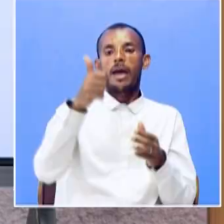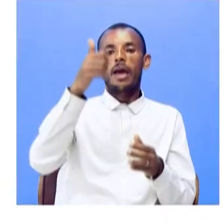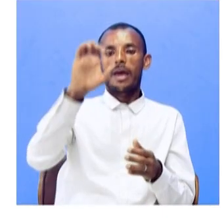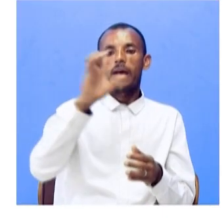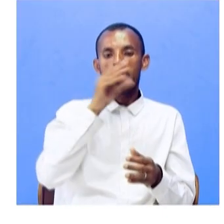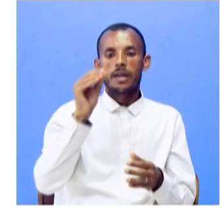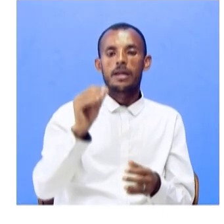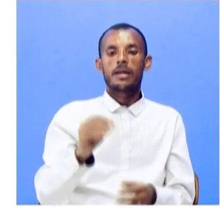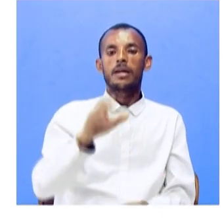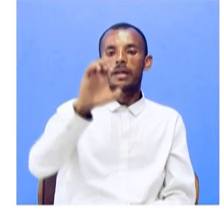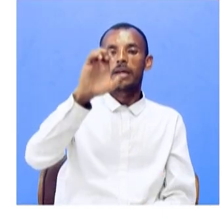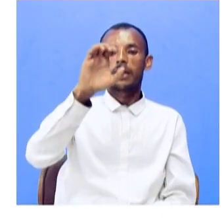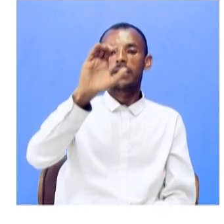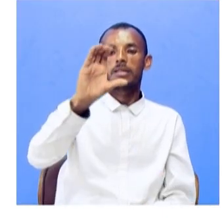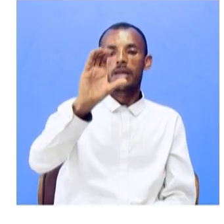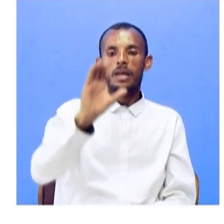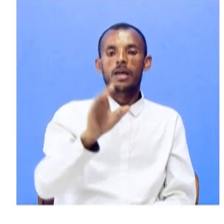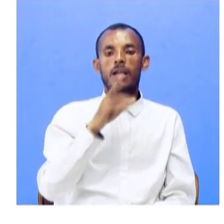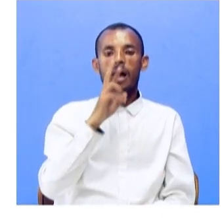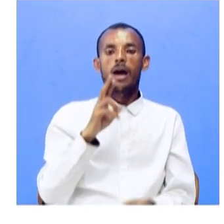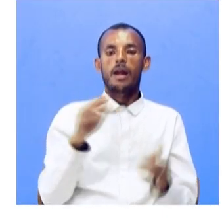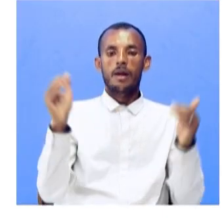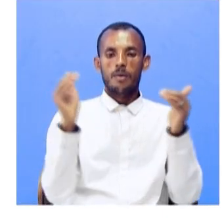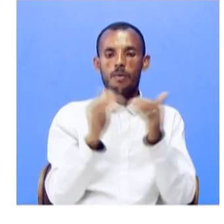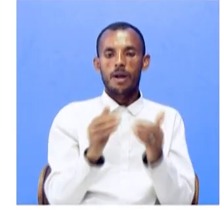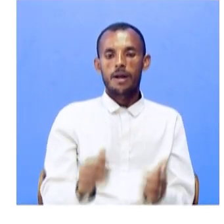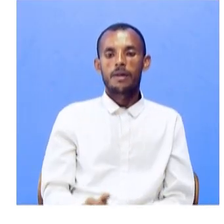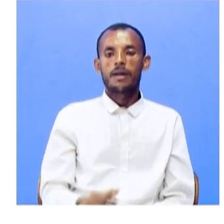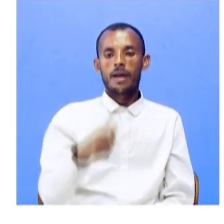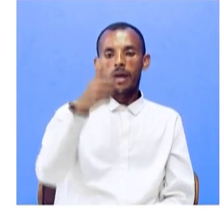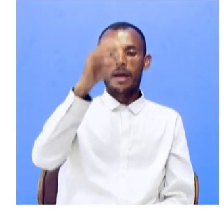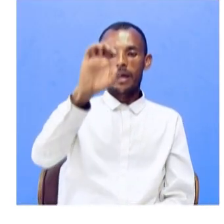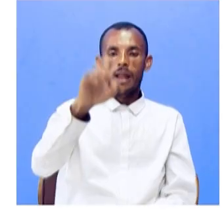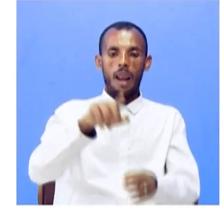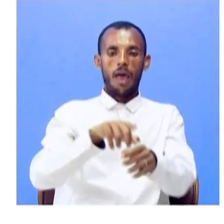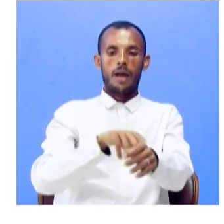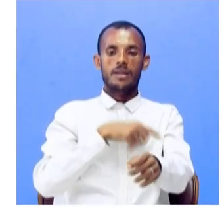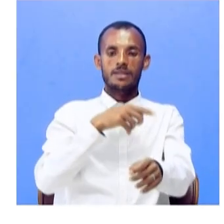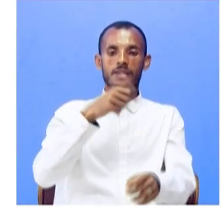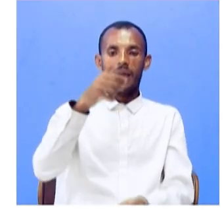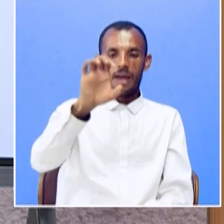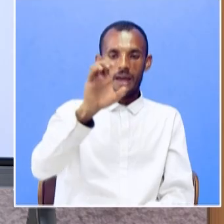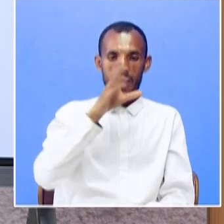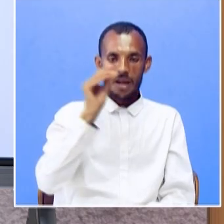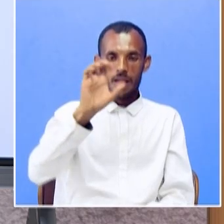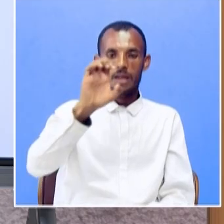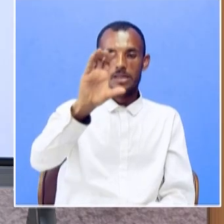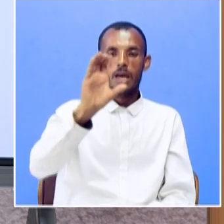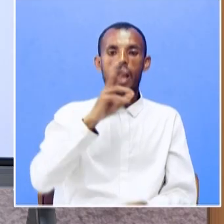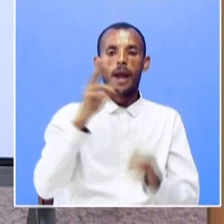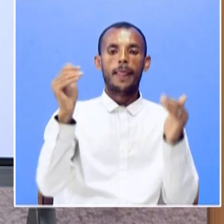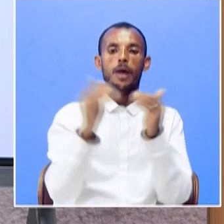equal. AE is equal to EC. Lengths AE and EC are equal.